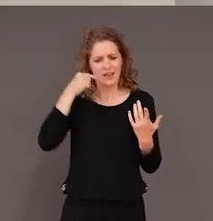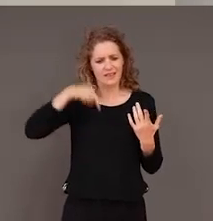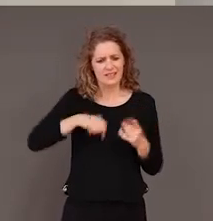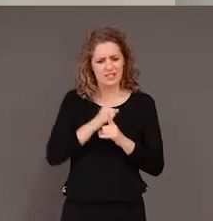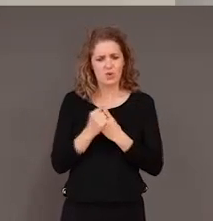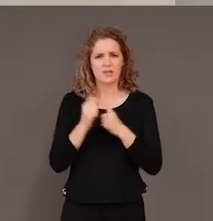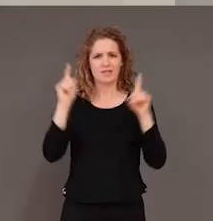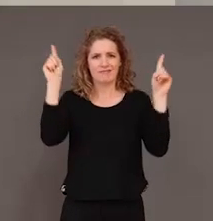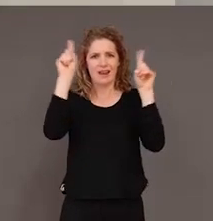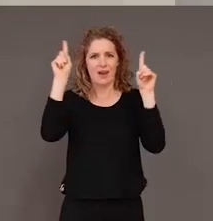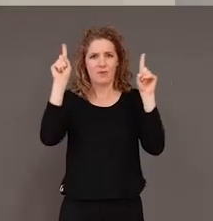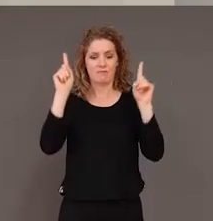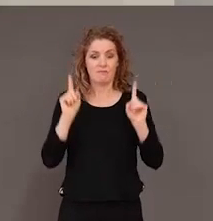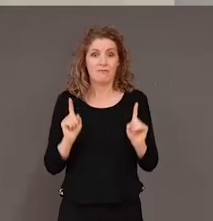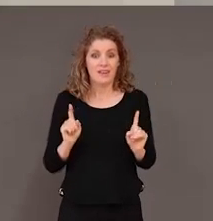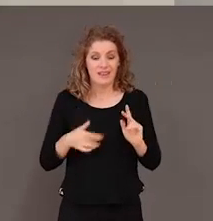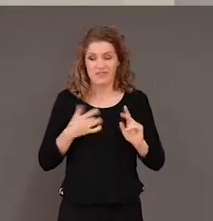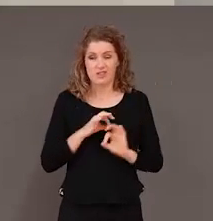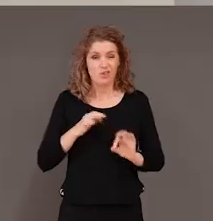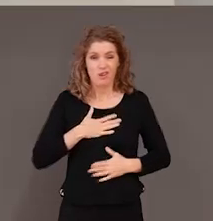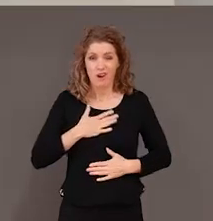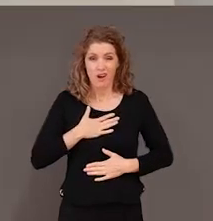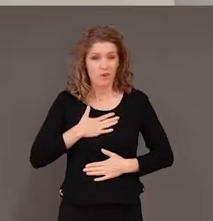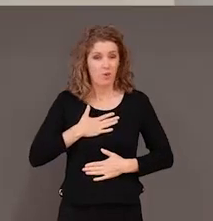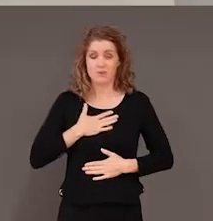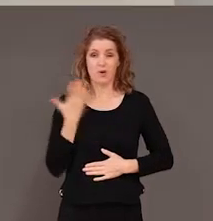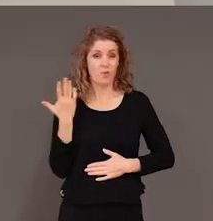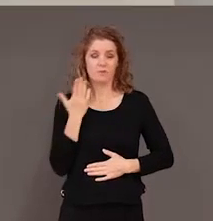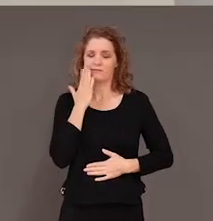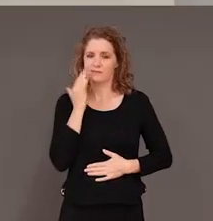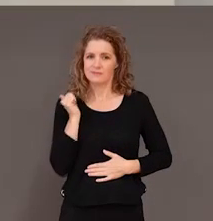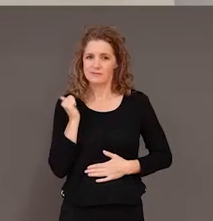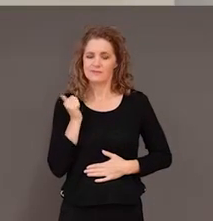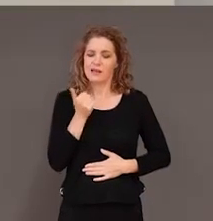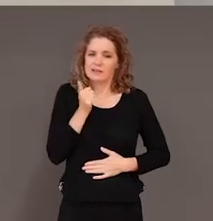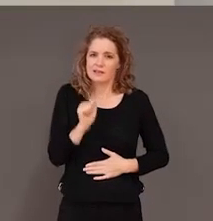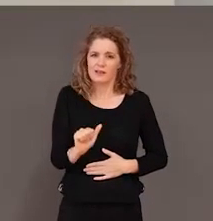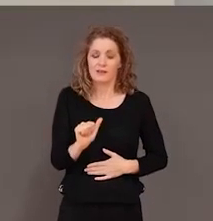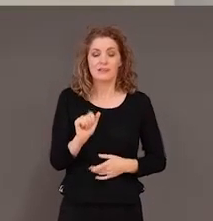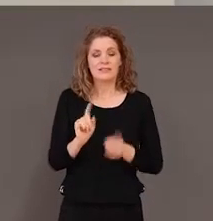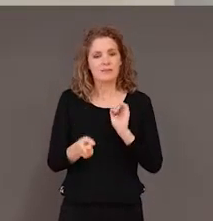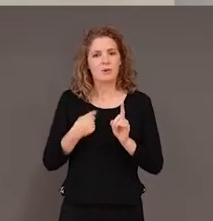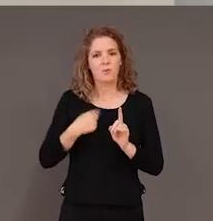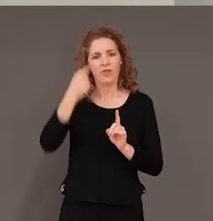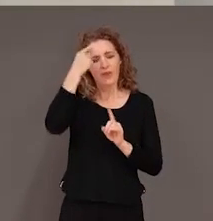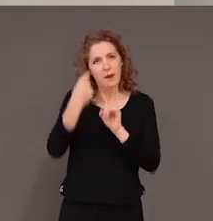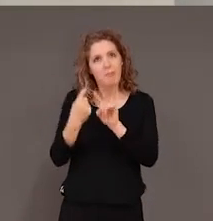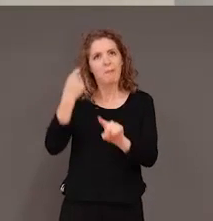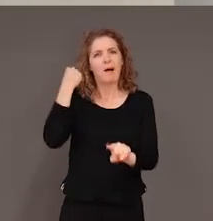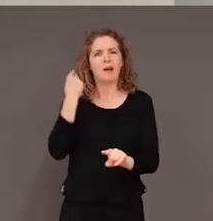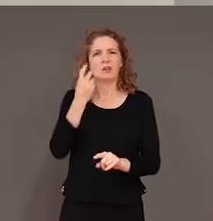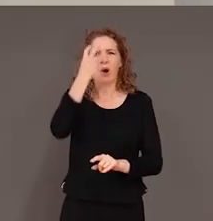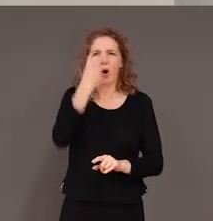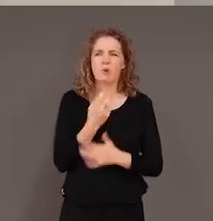current situation is, even if it's a present that we don't like or want. It can help us from being too much in the past, going over